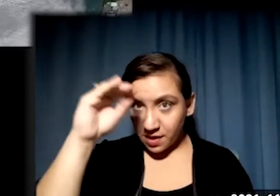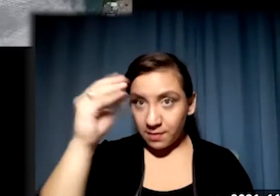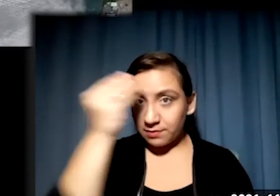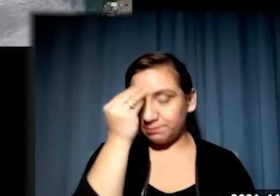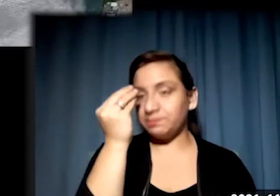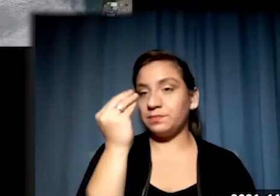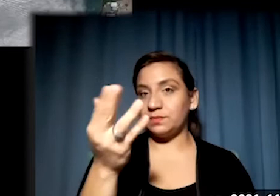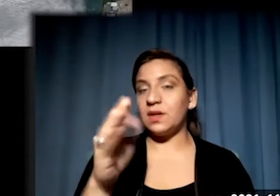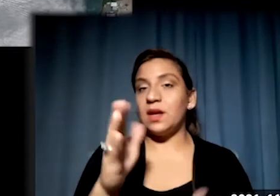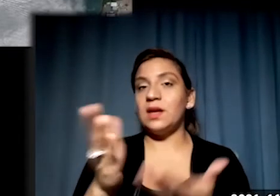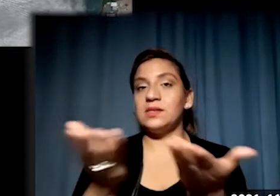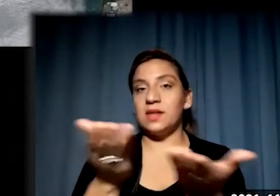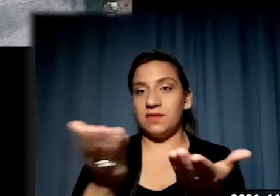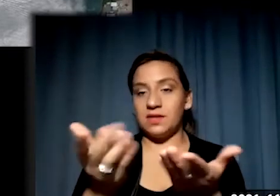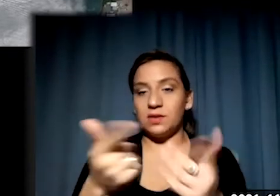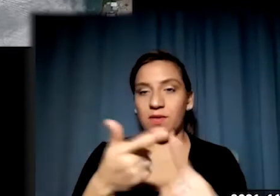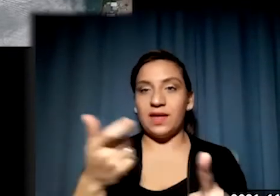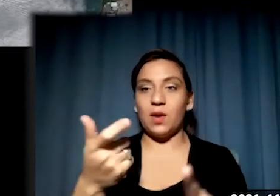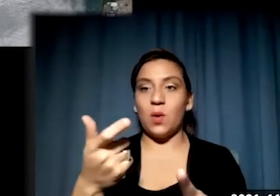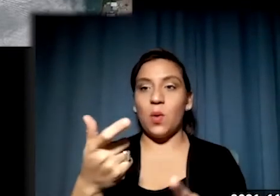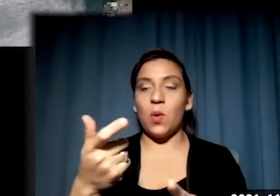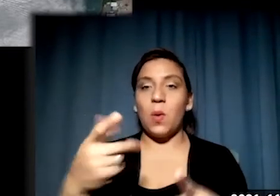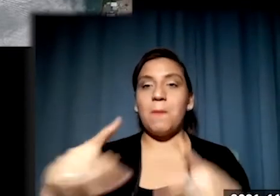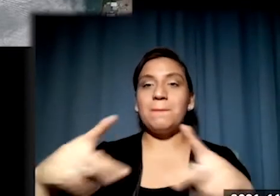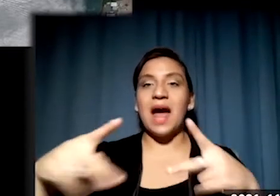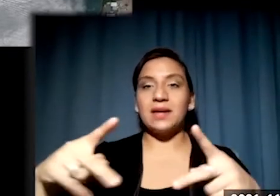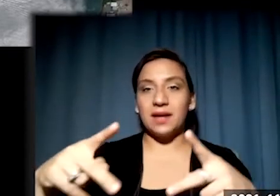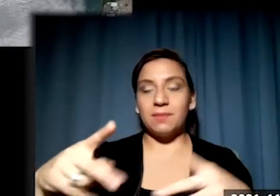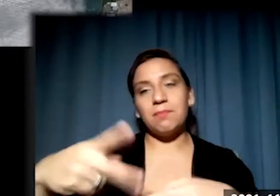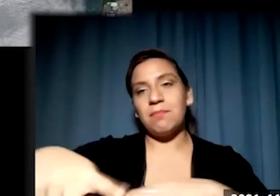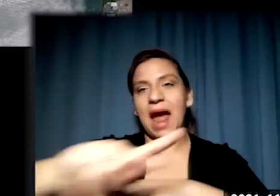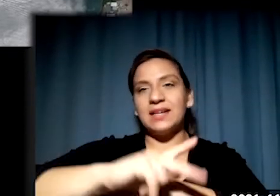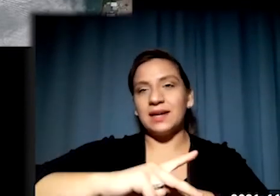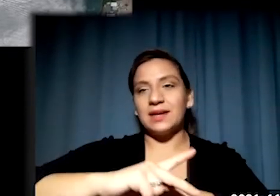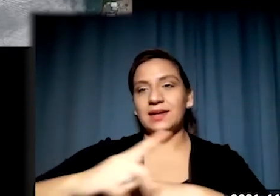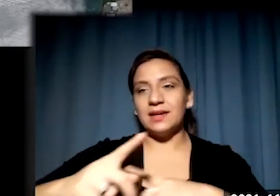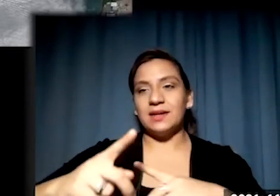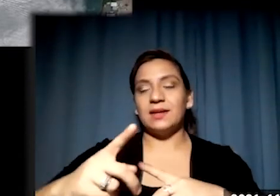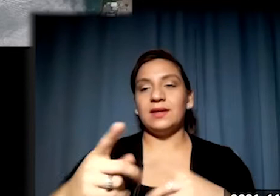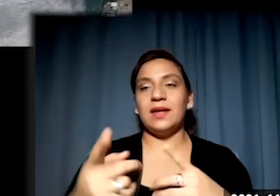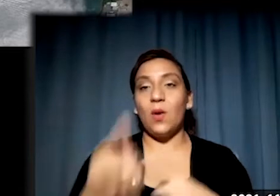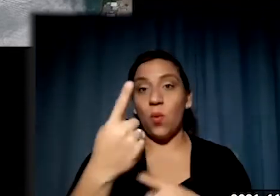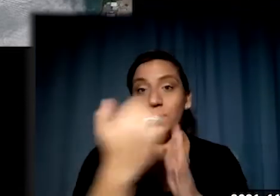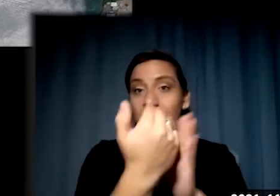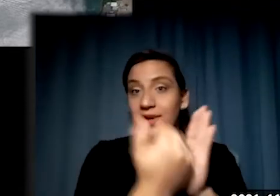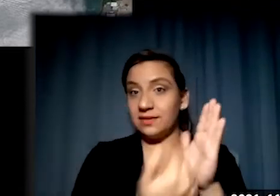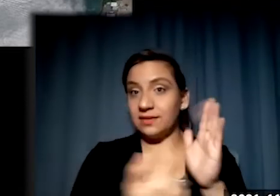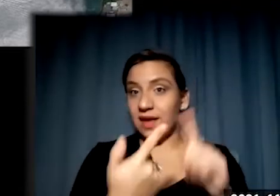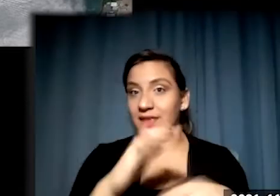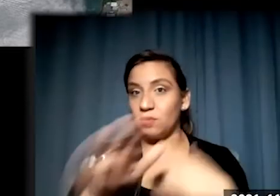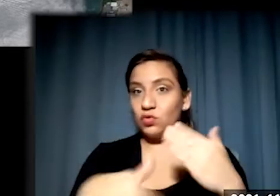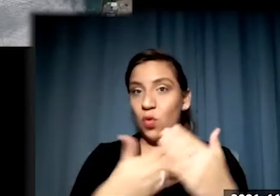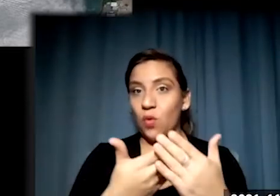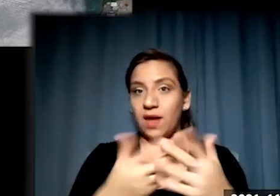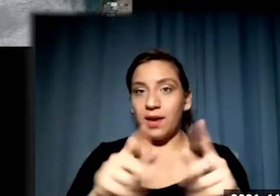of the Interior, and is a list of all those properties that are relevant to